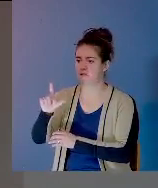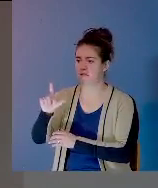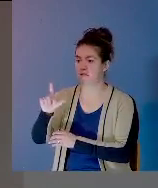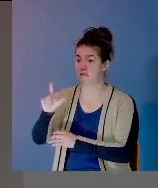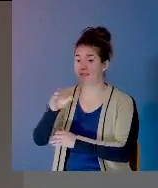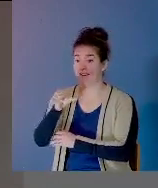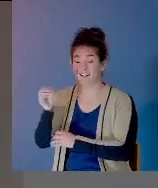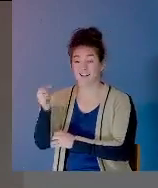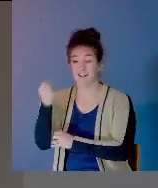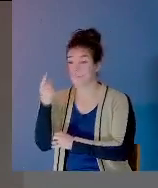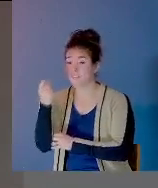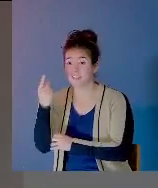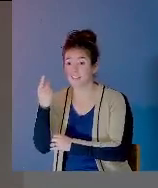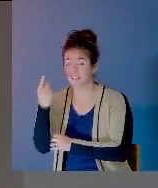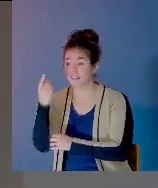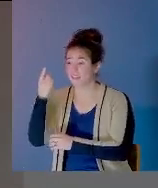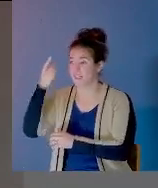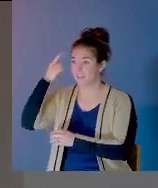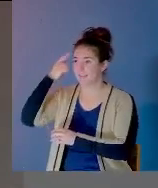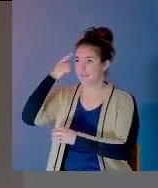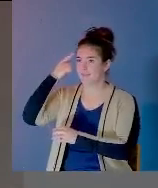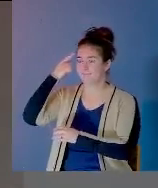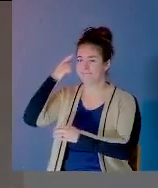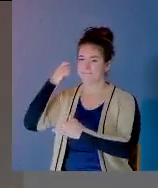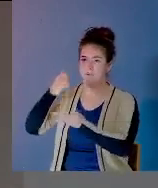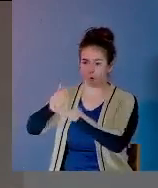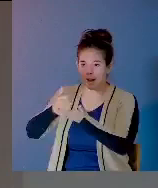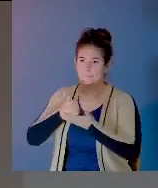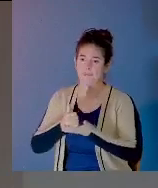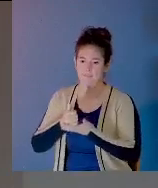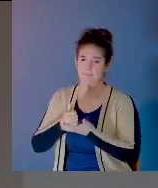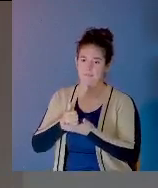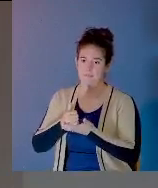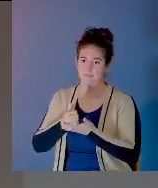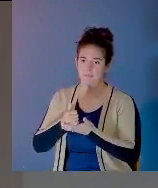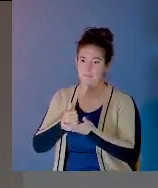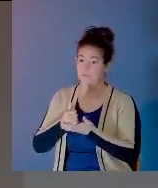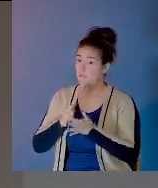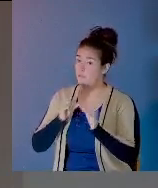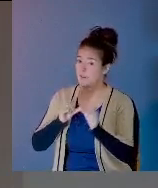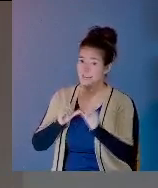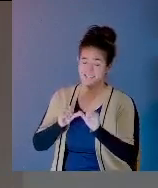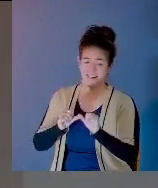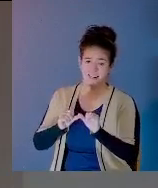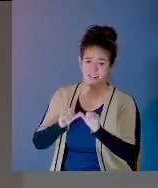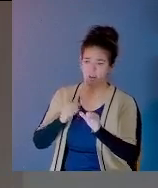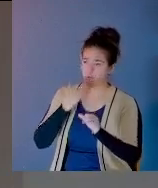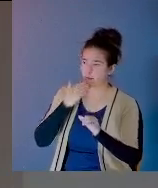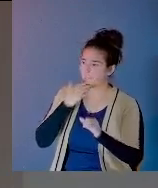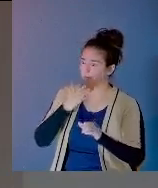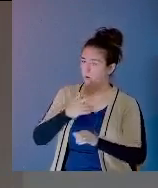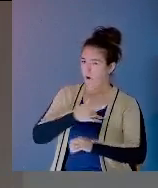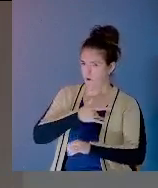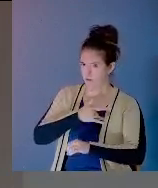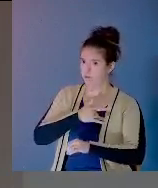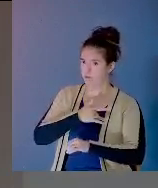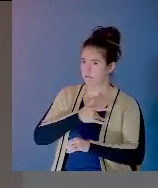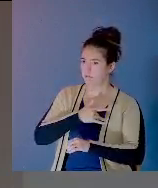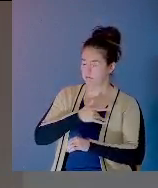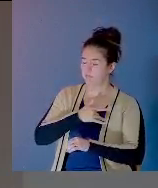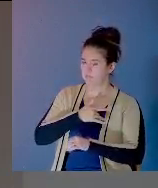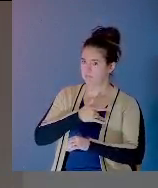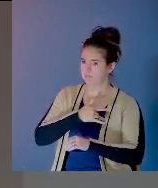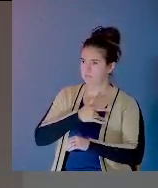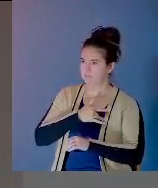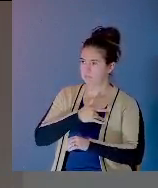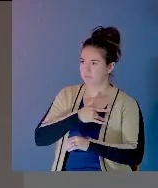good. Whenever we're able to just look to him, maintain a grateful heart, and know and realize that he's conforming us